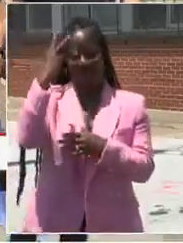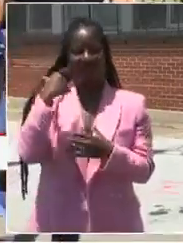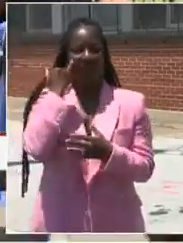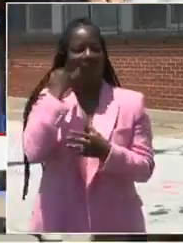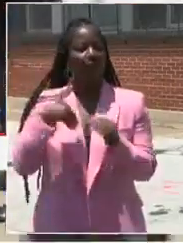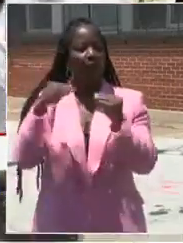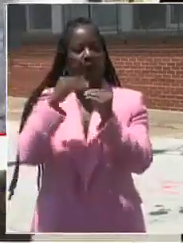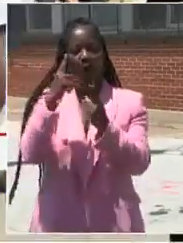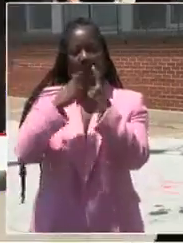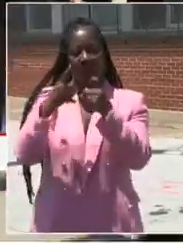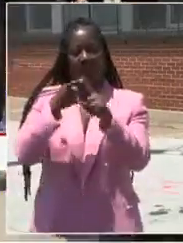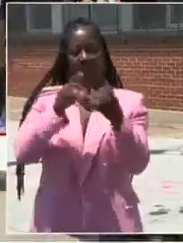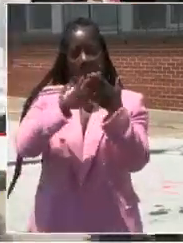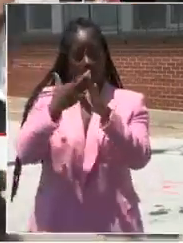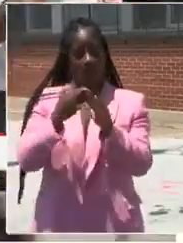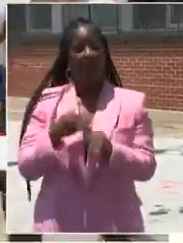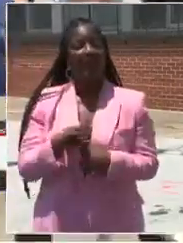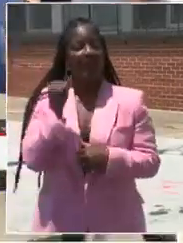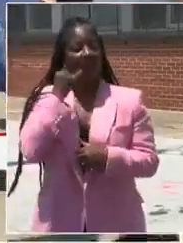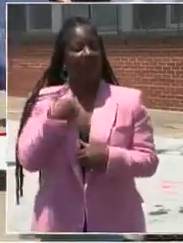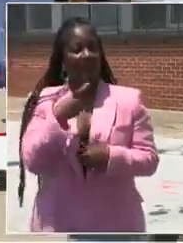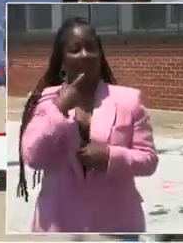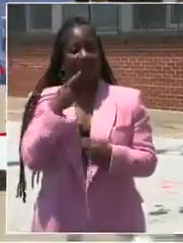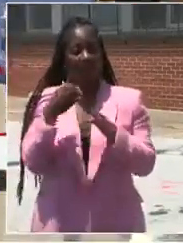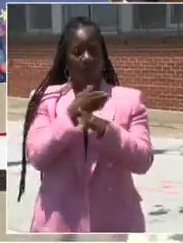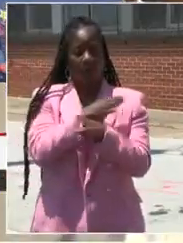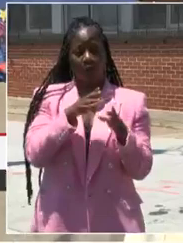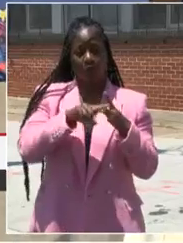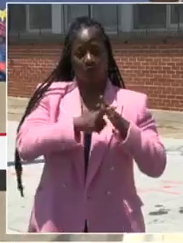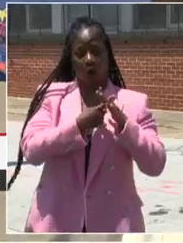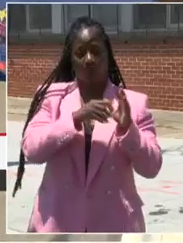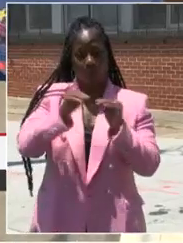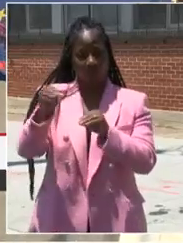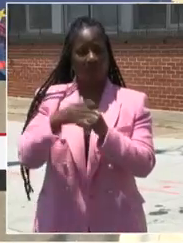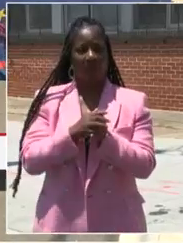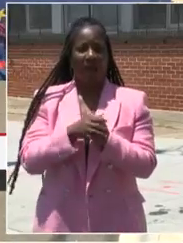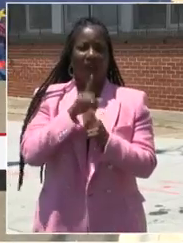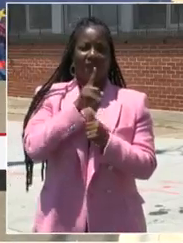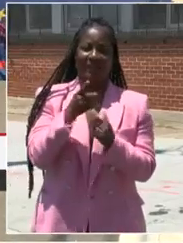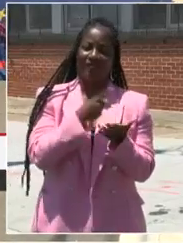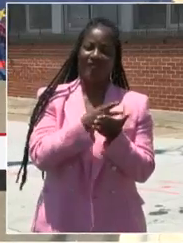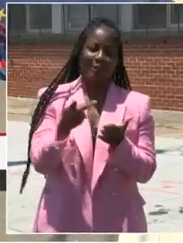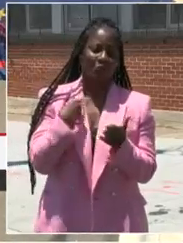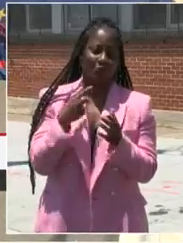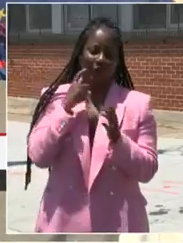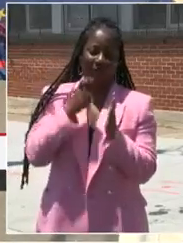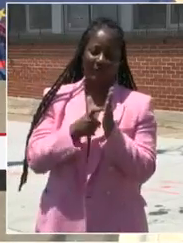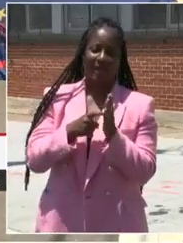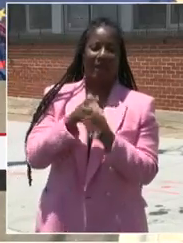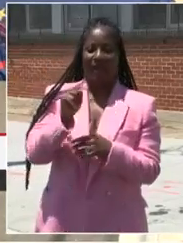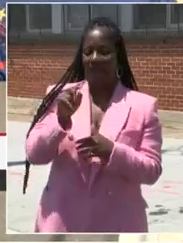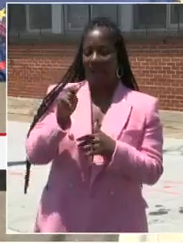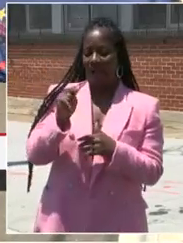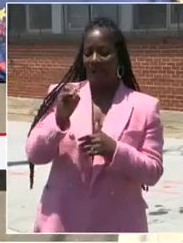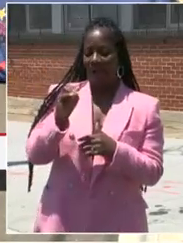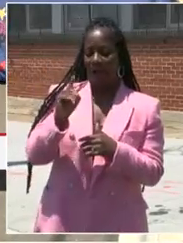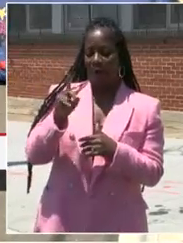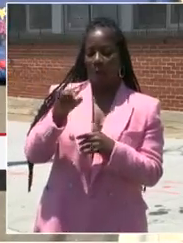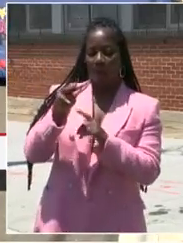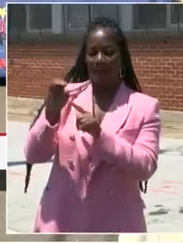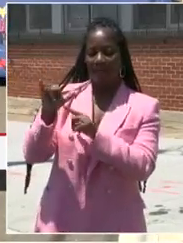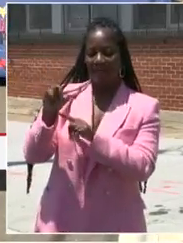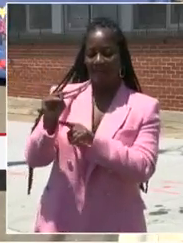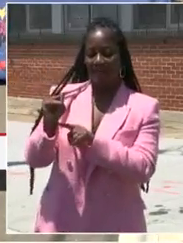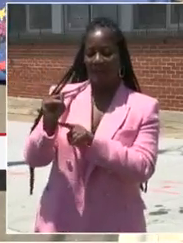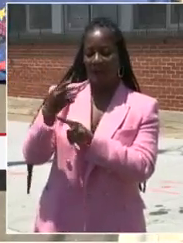community. Oh, and if I could say before you start moving, I failed to recognize some of my team. Nokomis Hunter, where are you, Nokomis? He's the